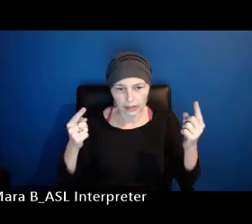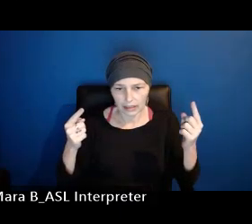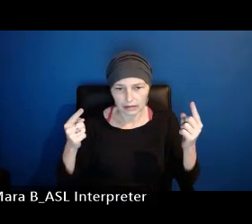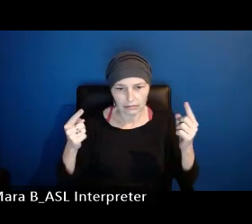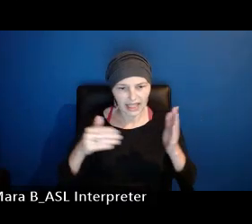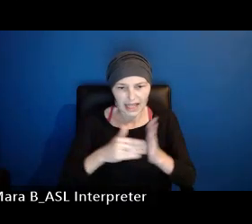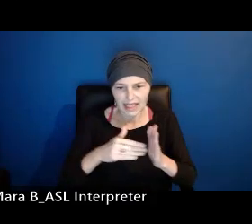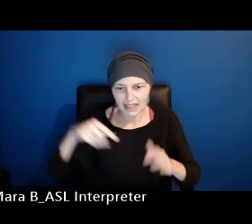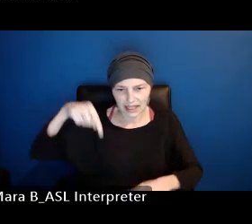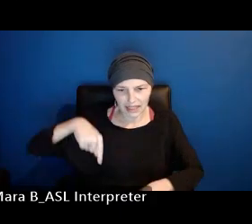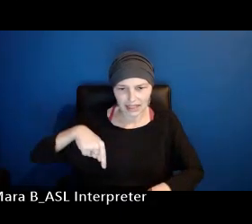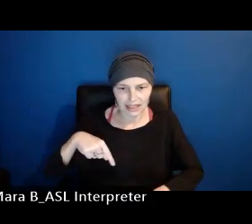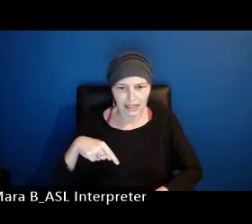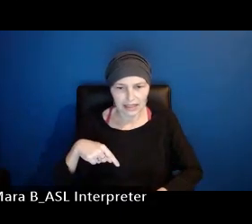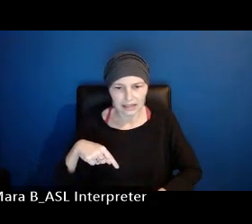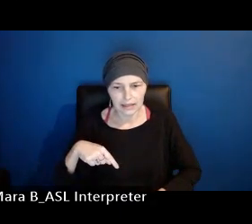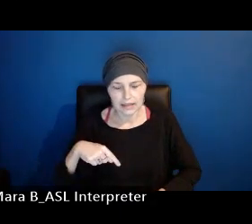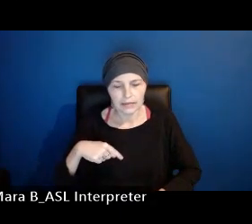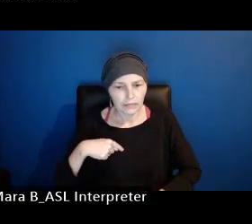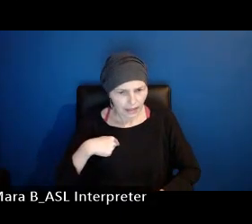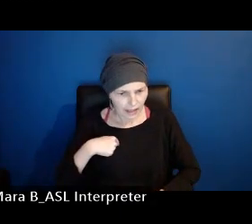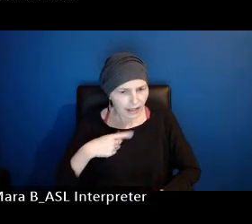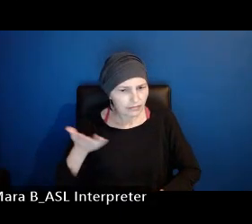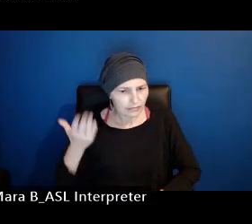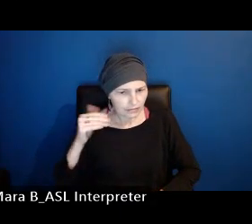I have experience with